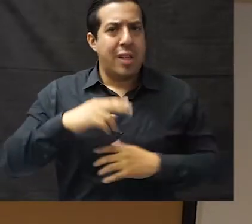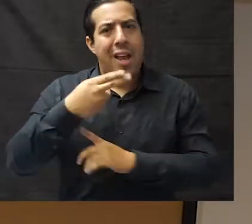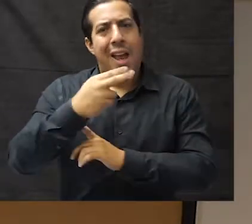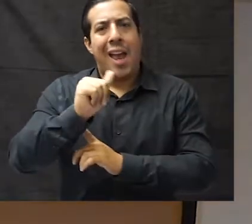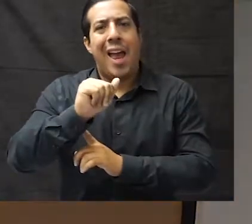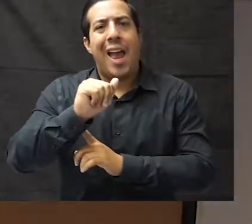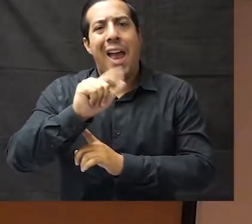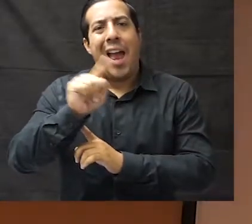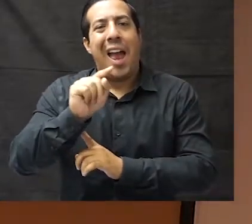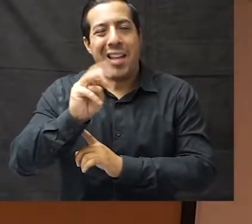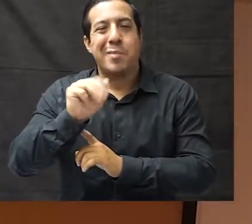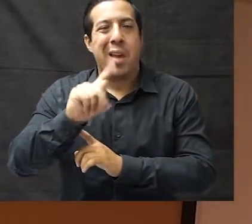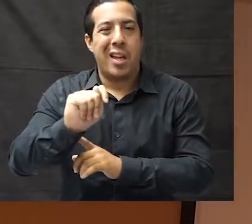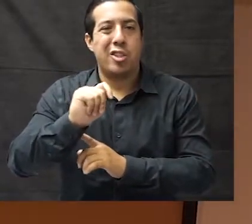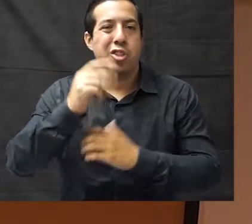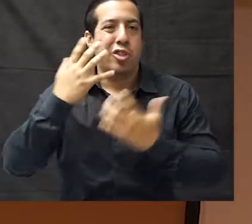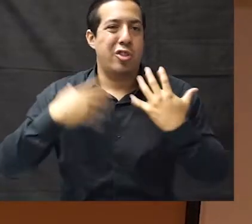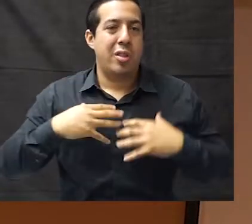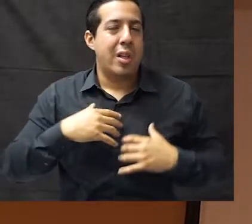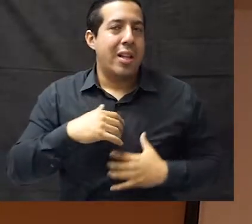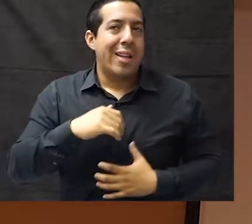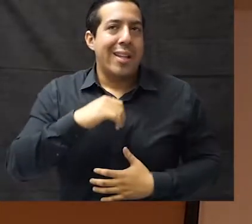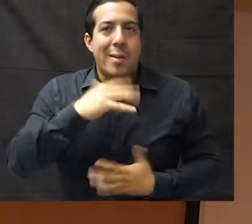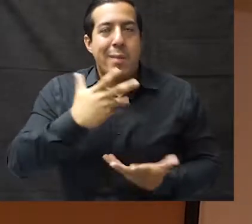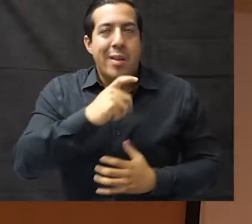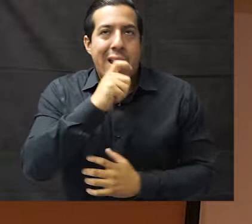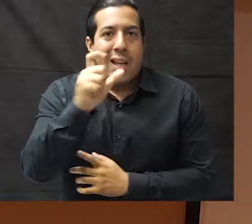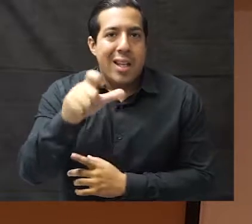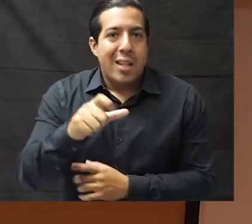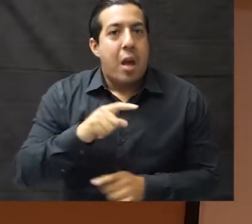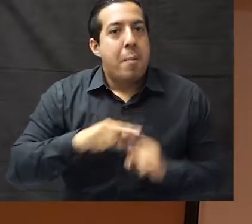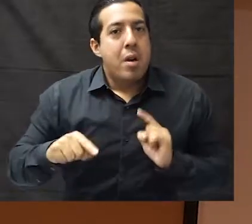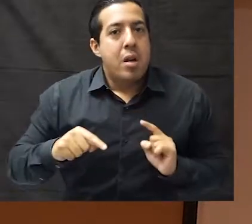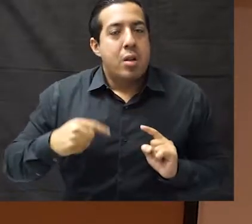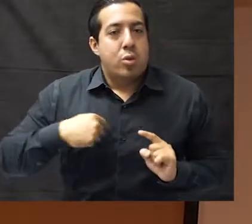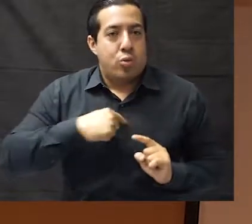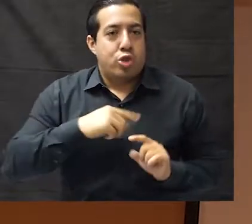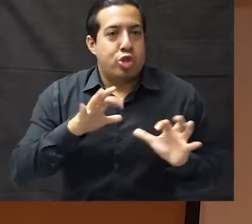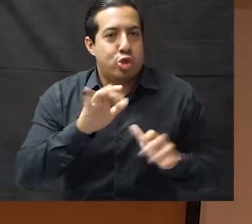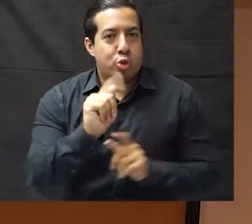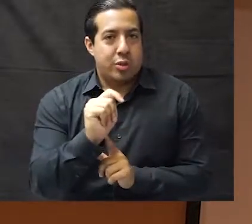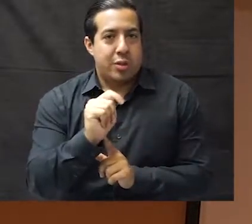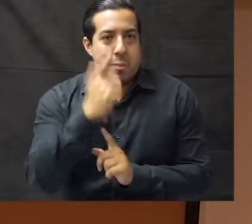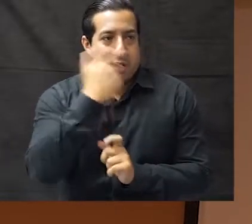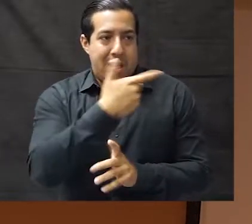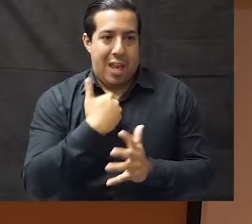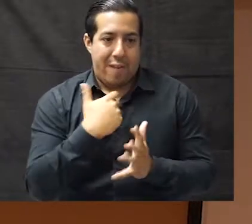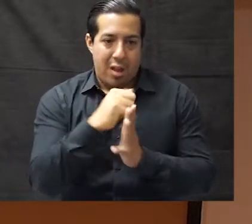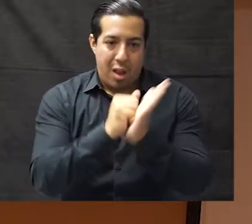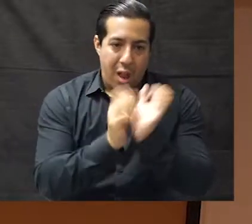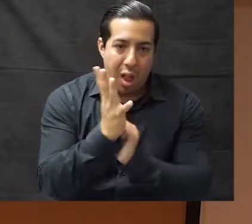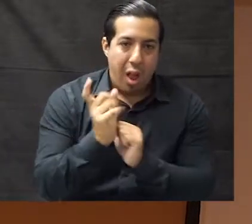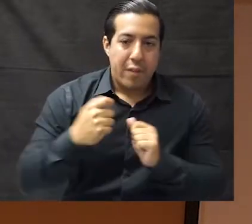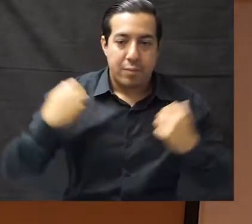lab. So I think you all are aware what opioid overdose looks like.